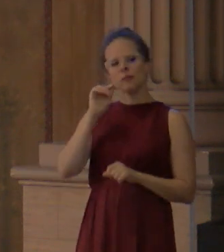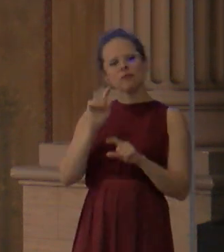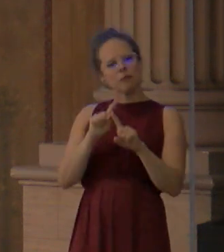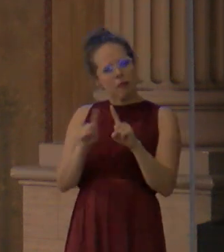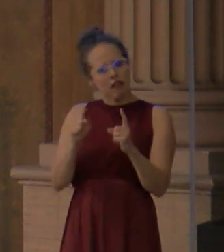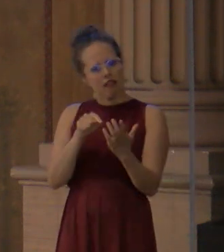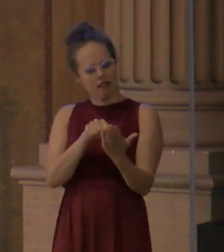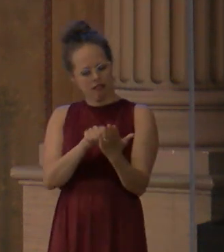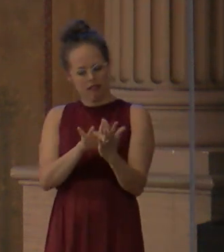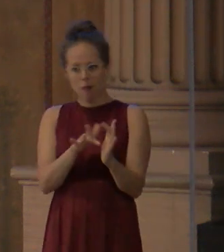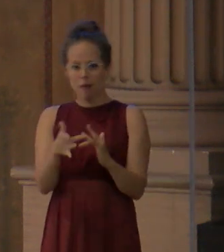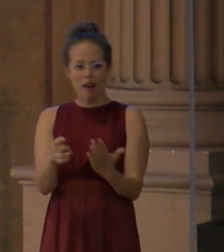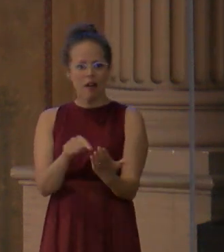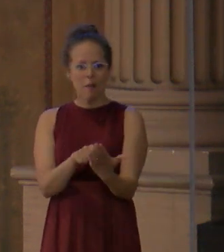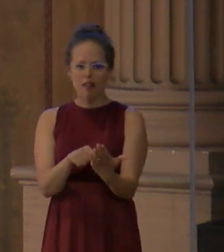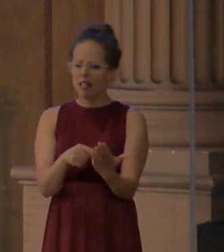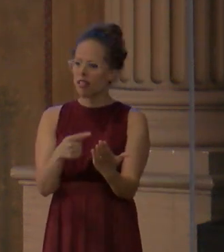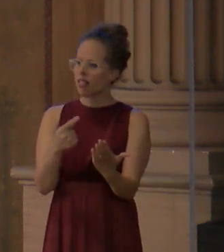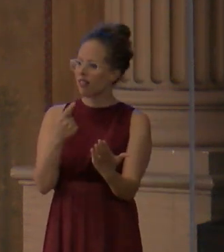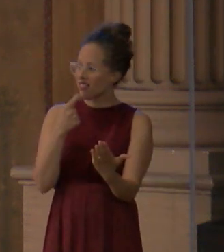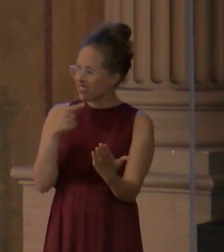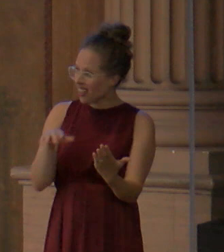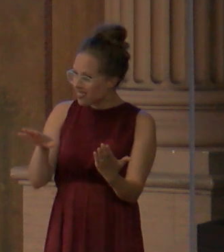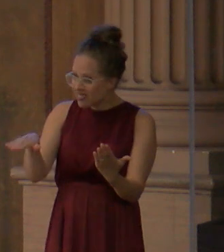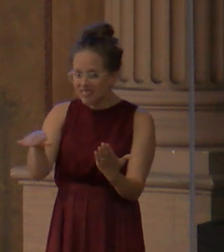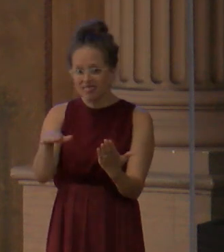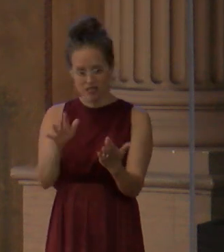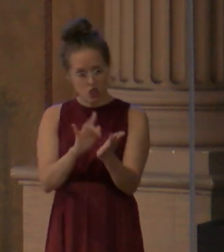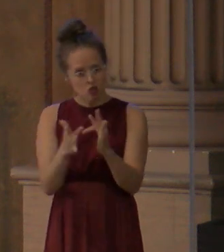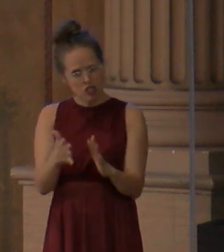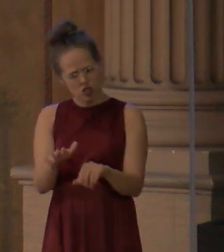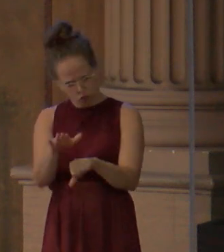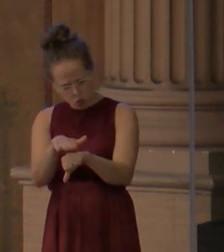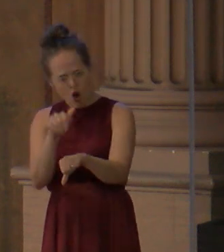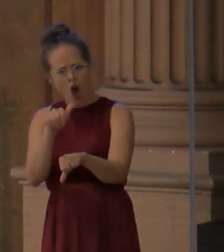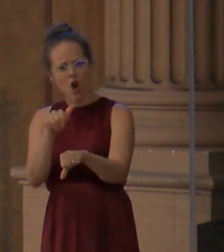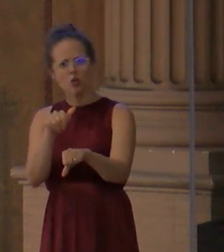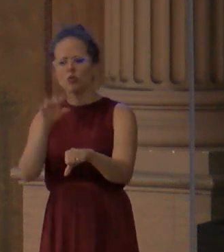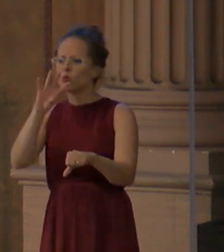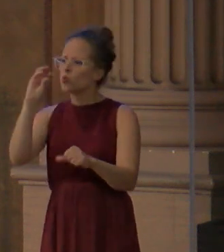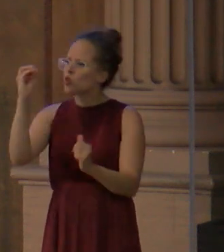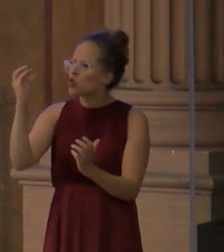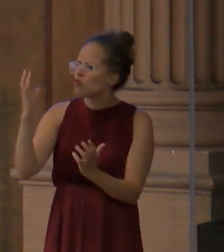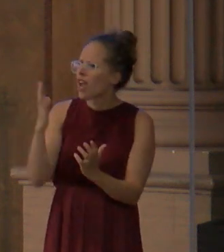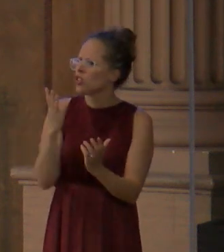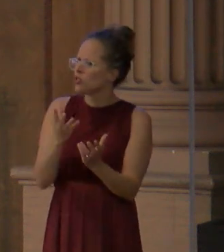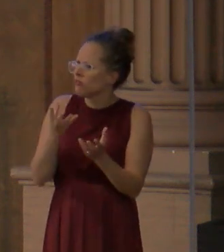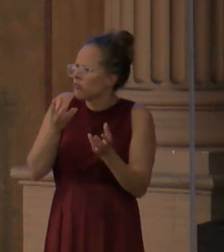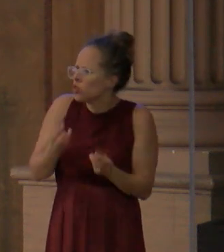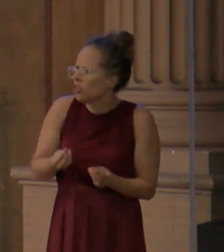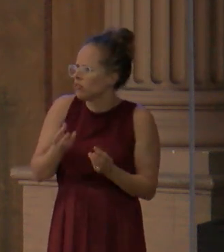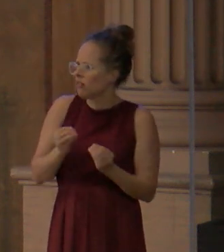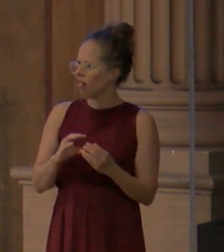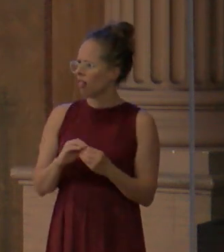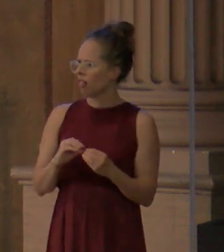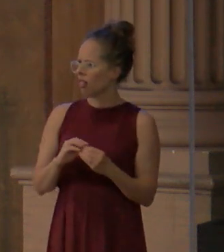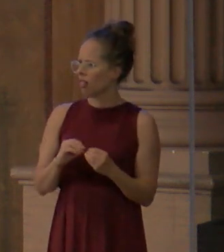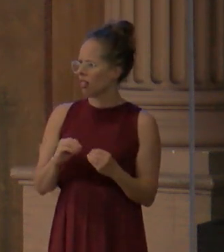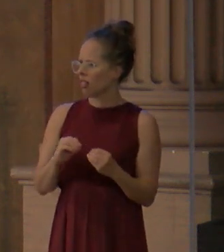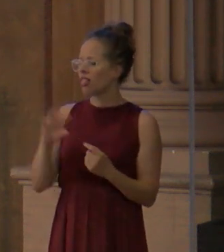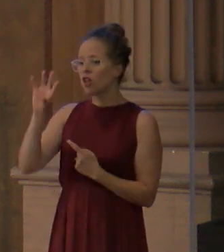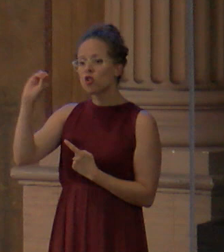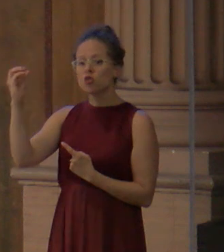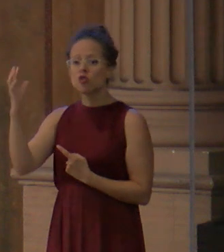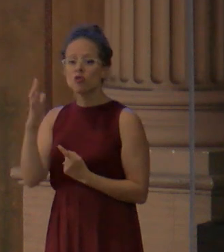Bible calls Christians to gracious and gentle speech, and for a number of reasons. First of all, gracious